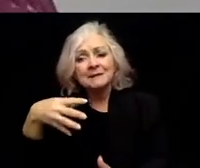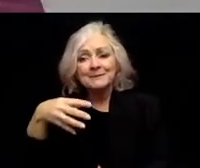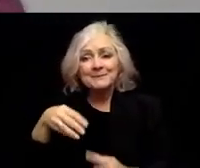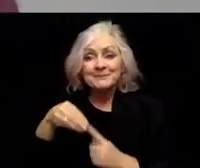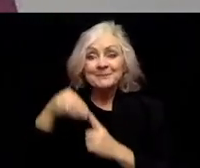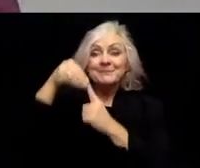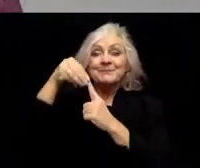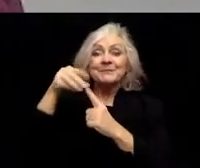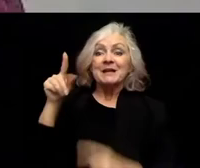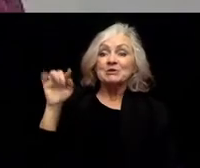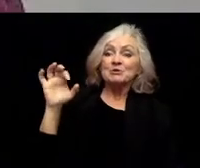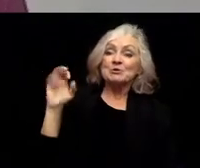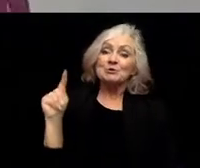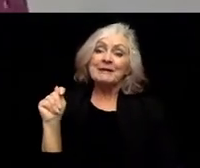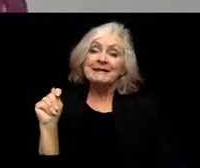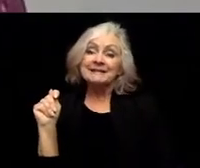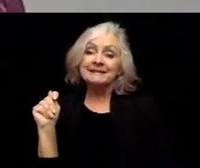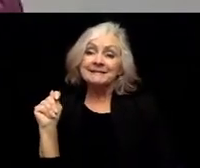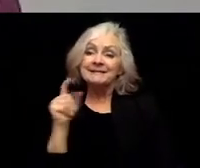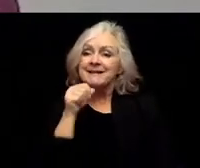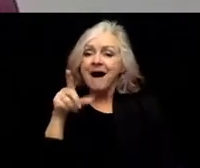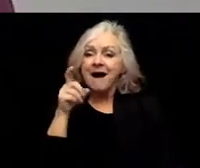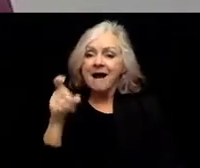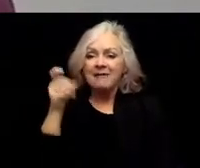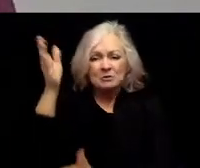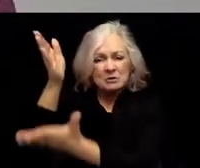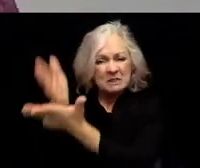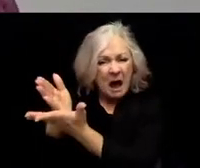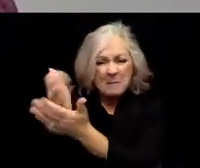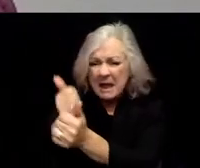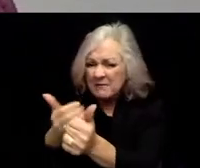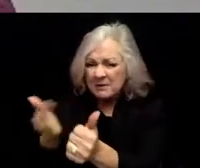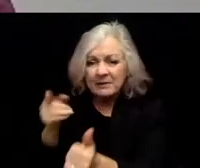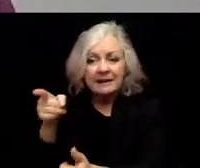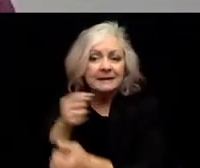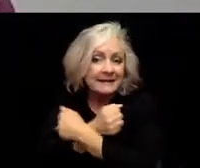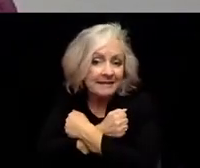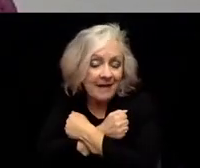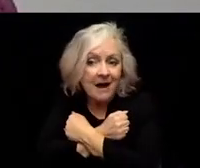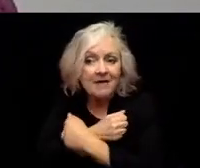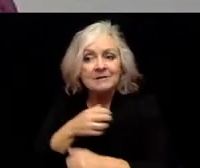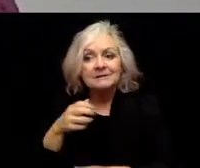lose all of the things he loved. So he's worked through all of this. So